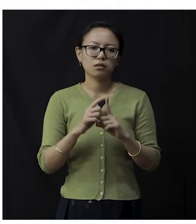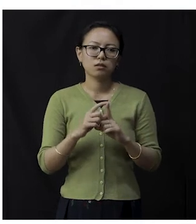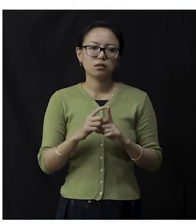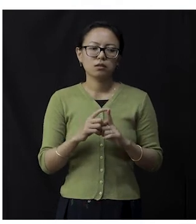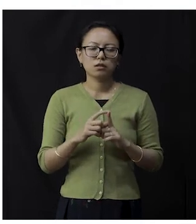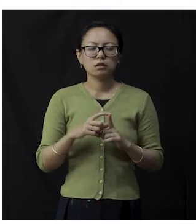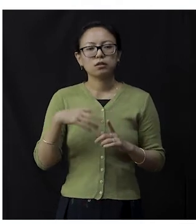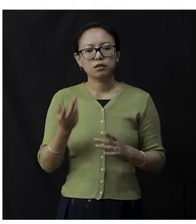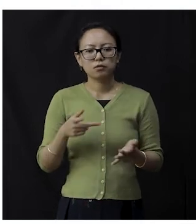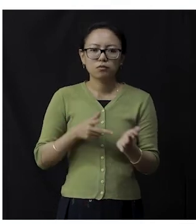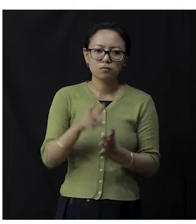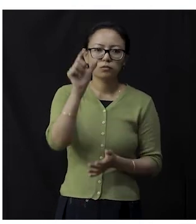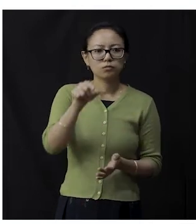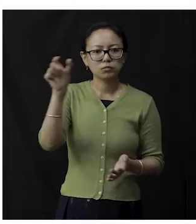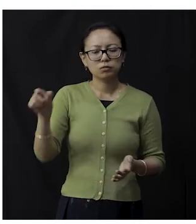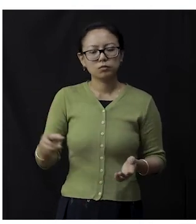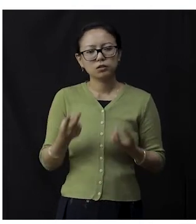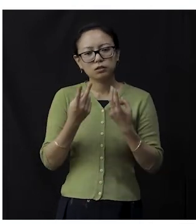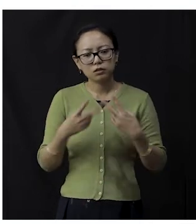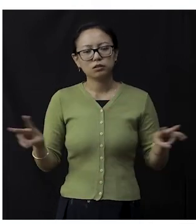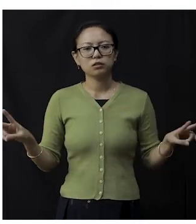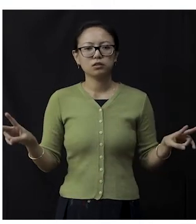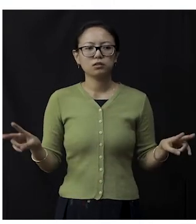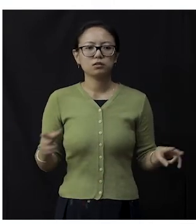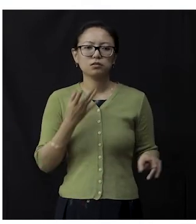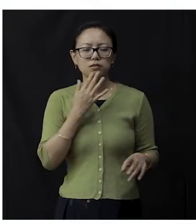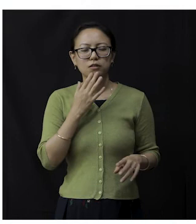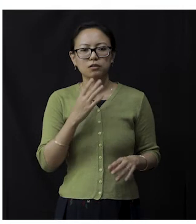changed everything back for him.